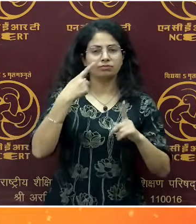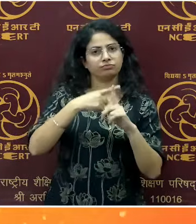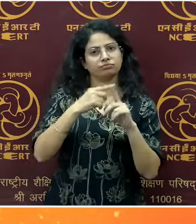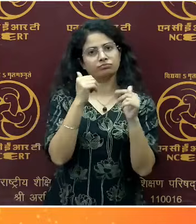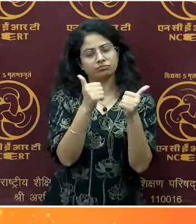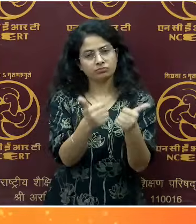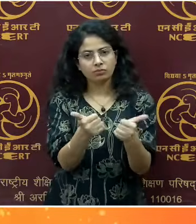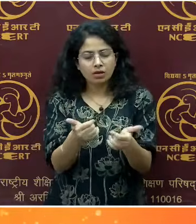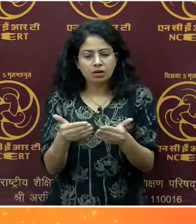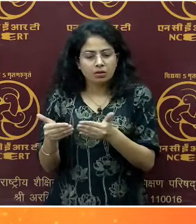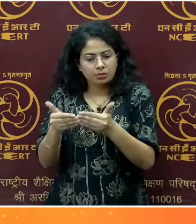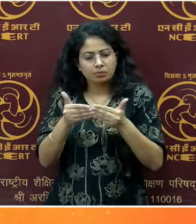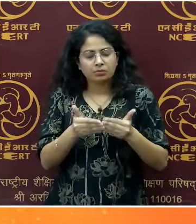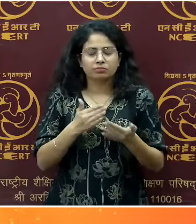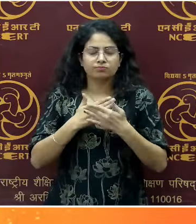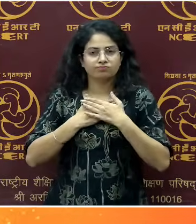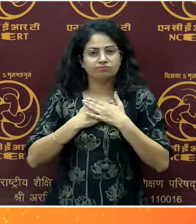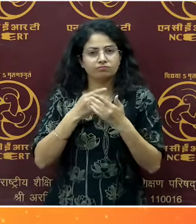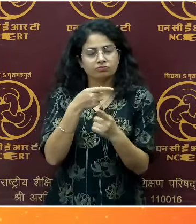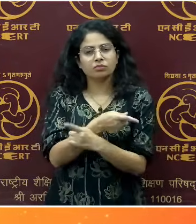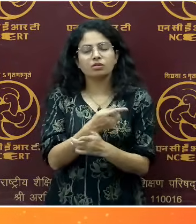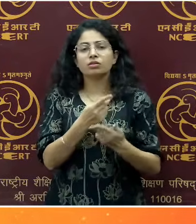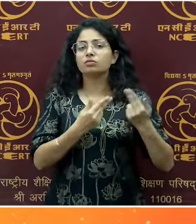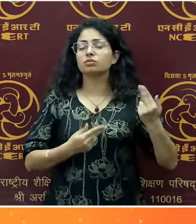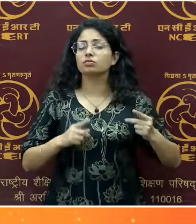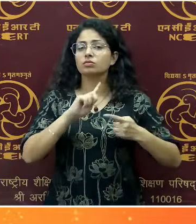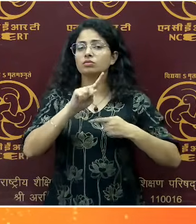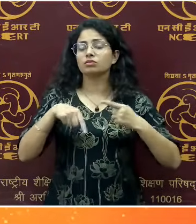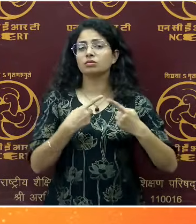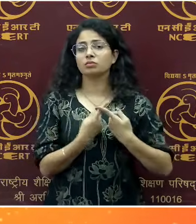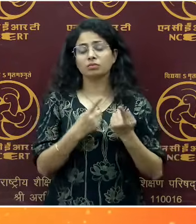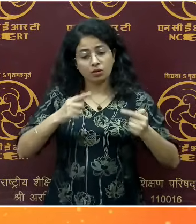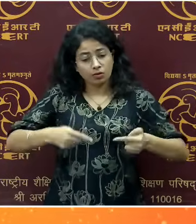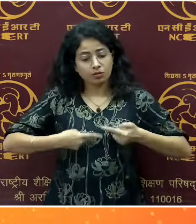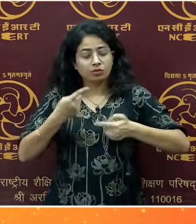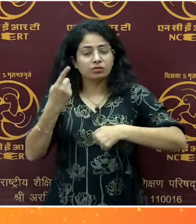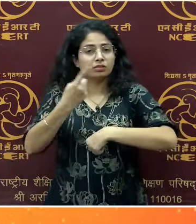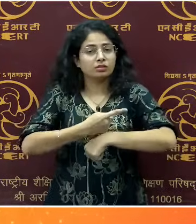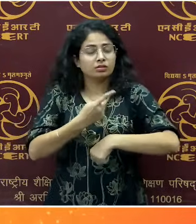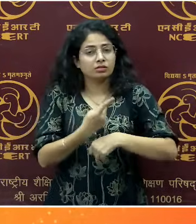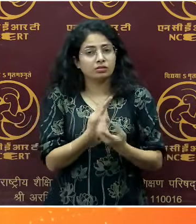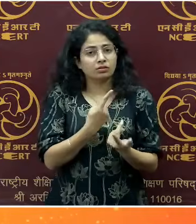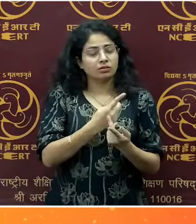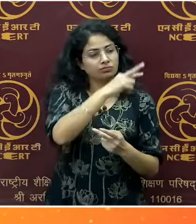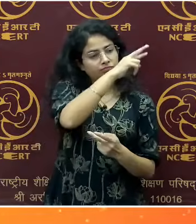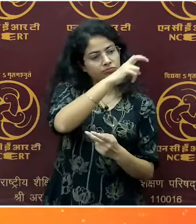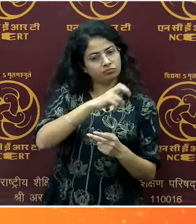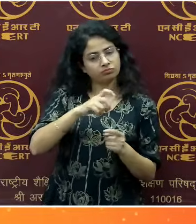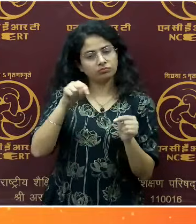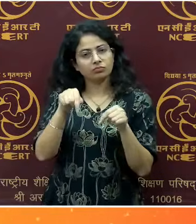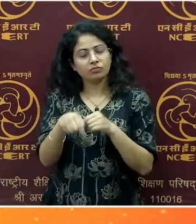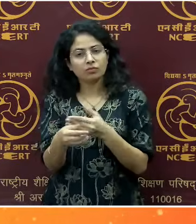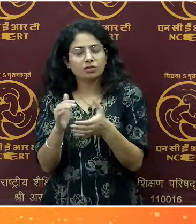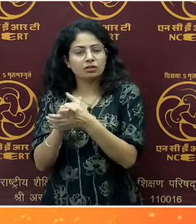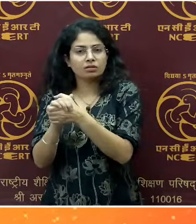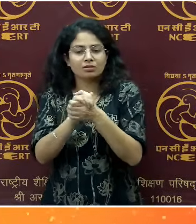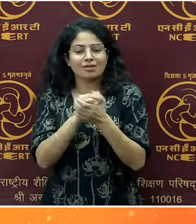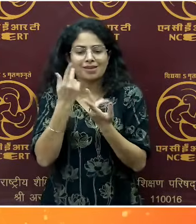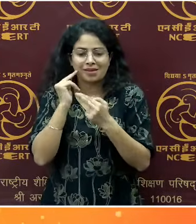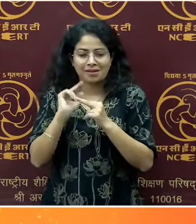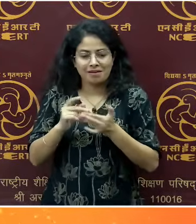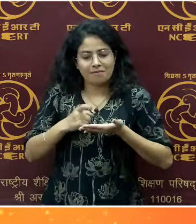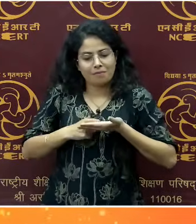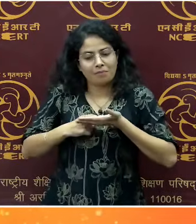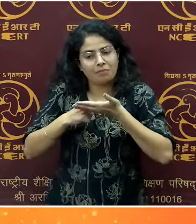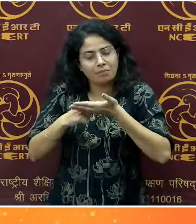as you mentioned in the story itself, that he used to come down every day to greet his friends. So I think when somebody greets us